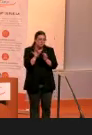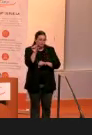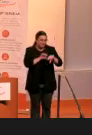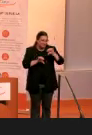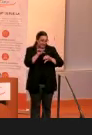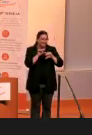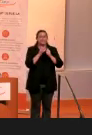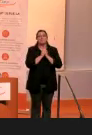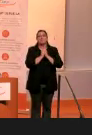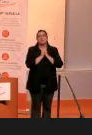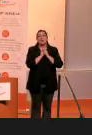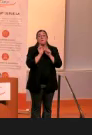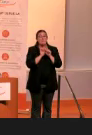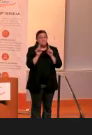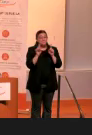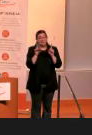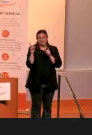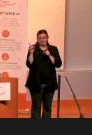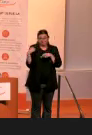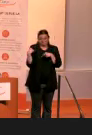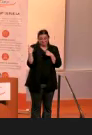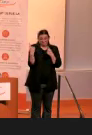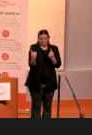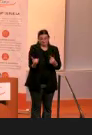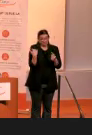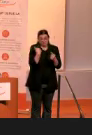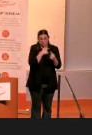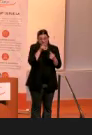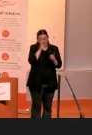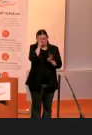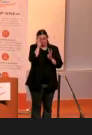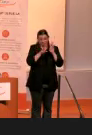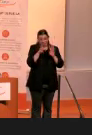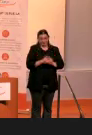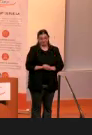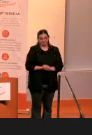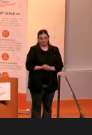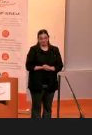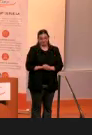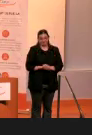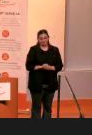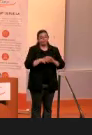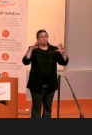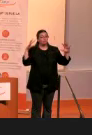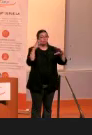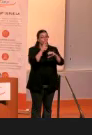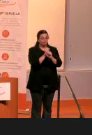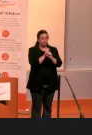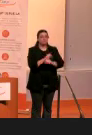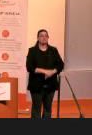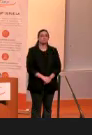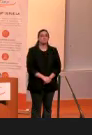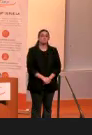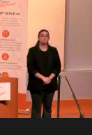as the others, but with what's going on, we have to do something. So to summarize,